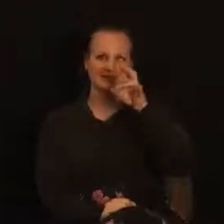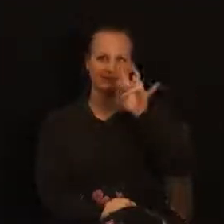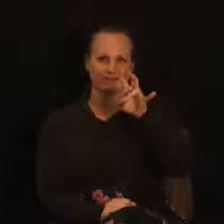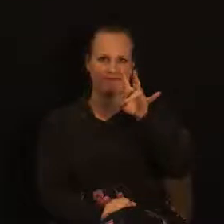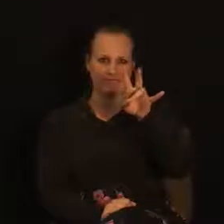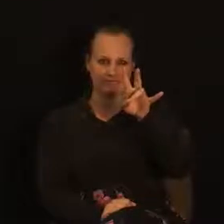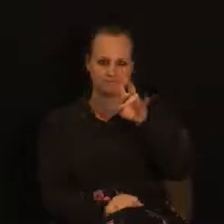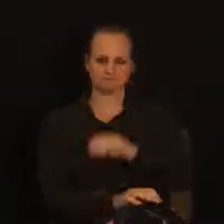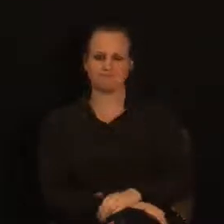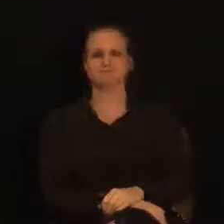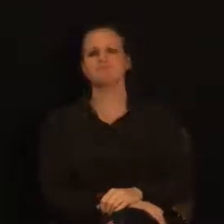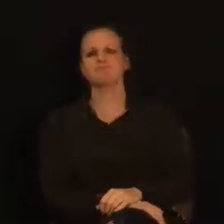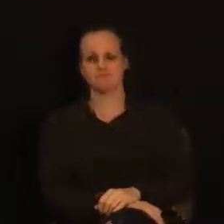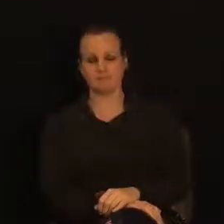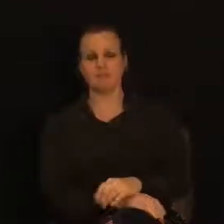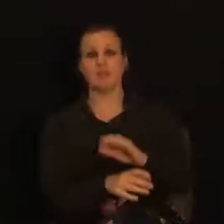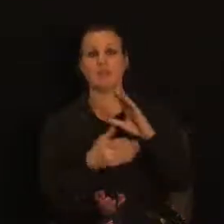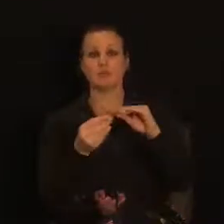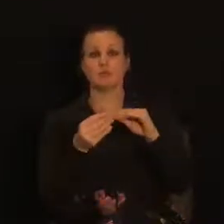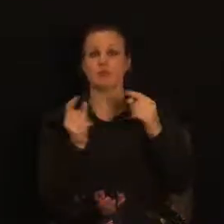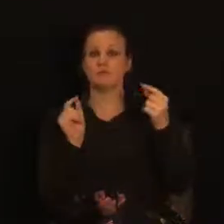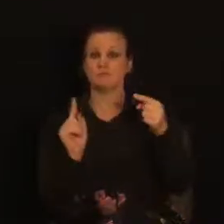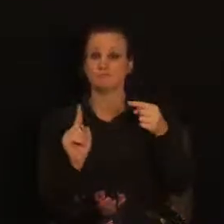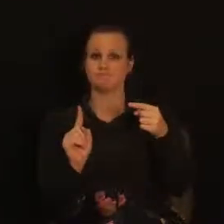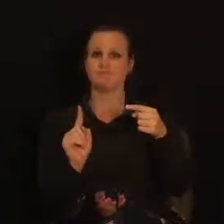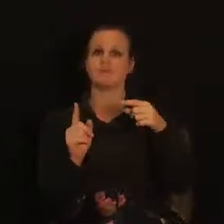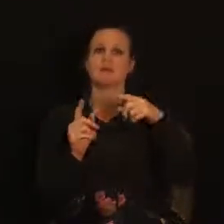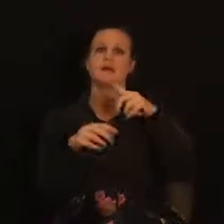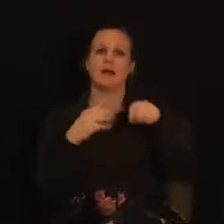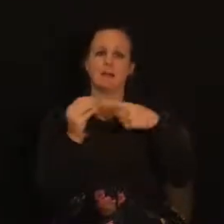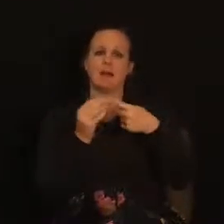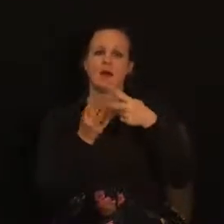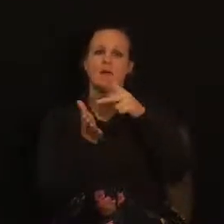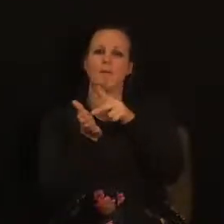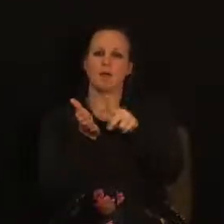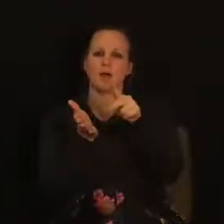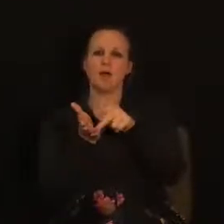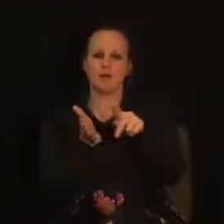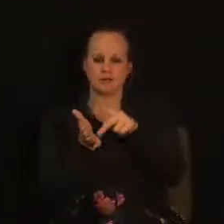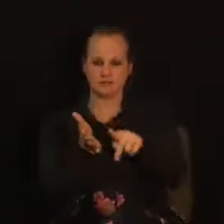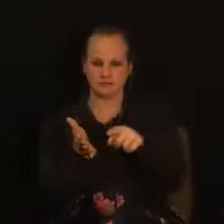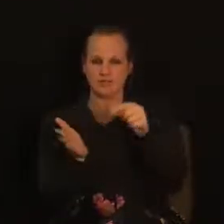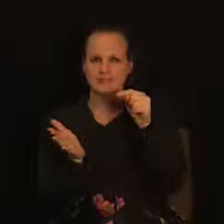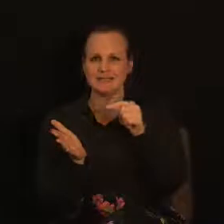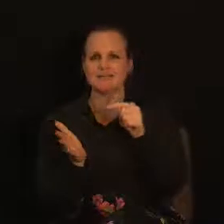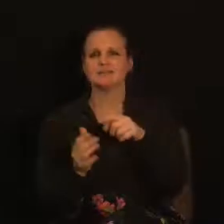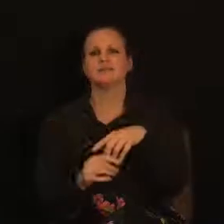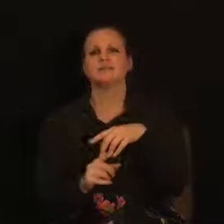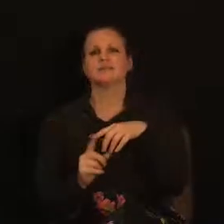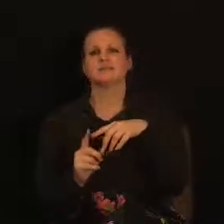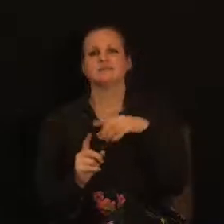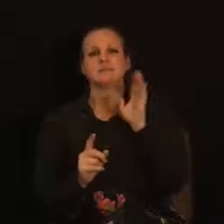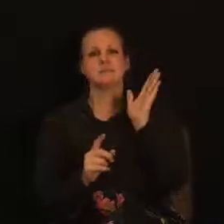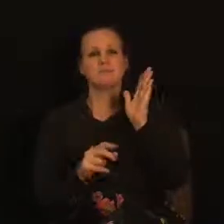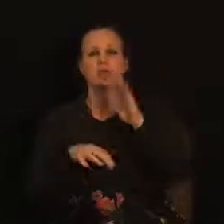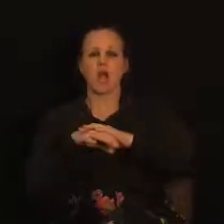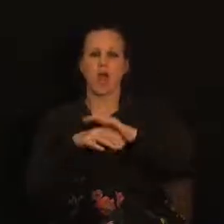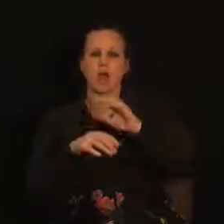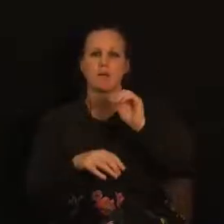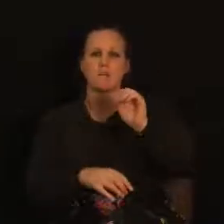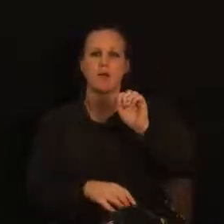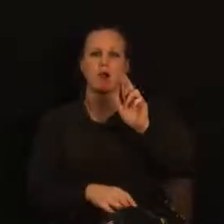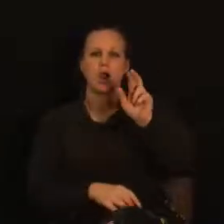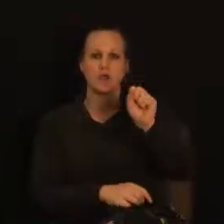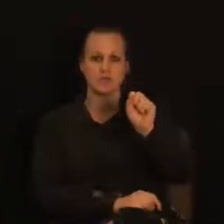This is a story about Paul. It's a famous account. It's him speaking on what was known as Mars Hill or Ares Hill